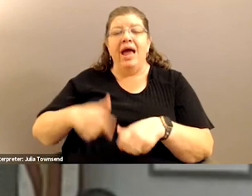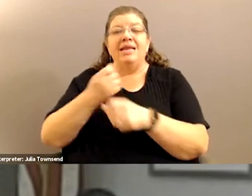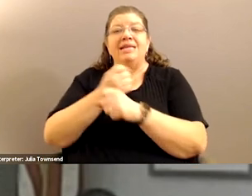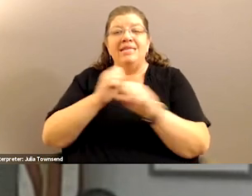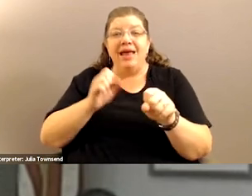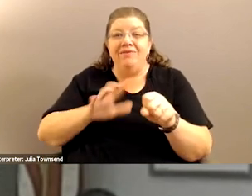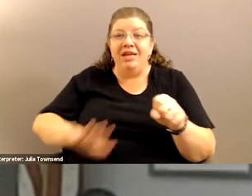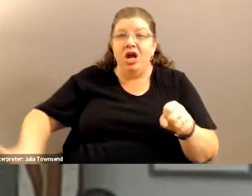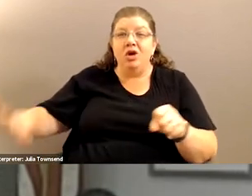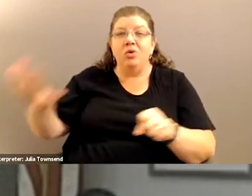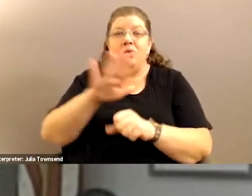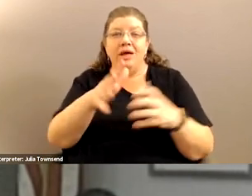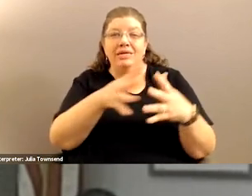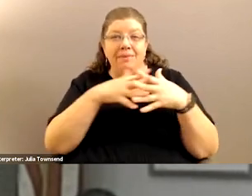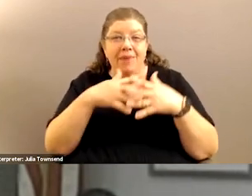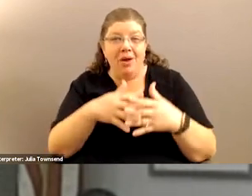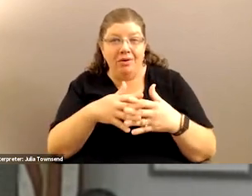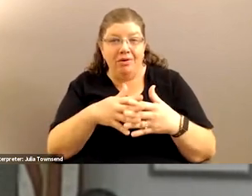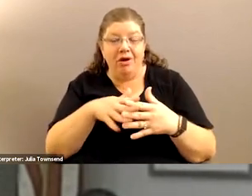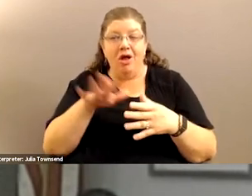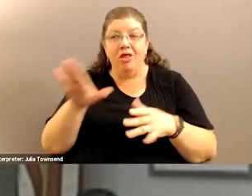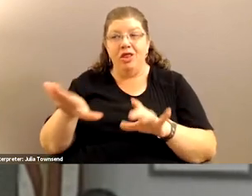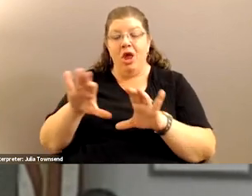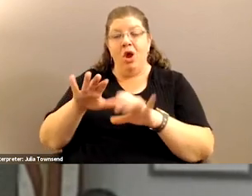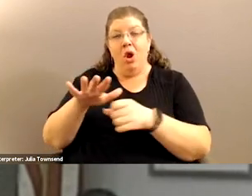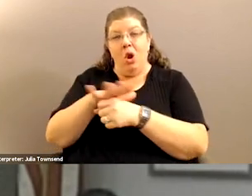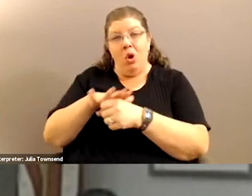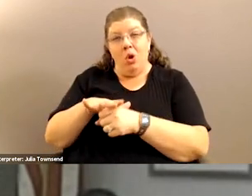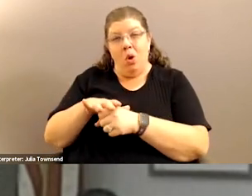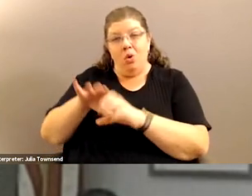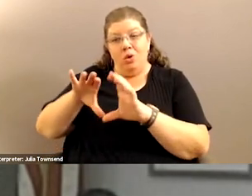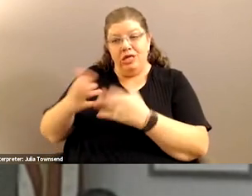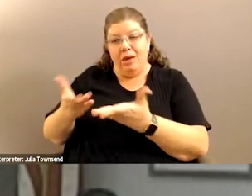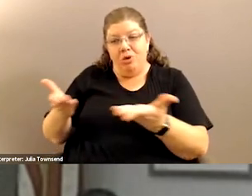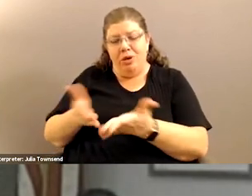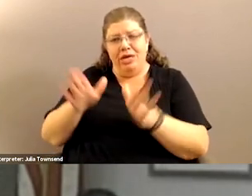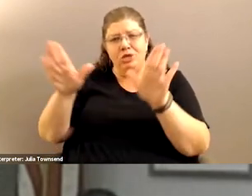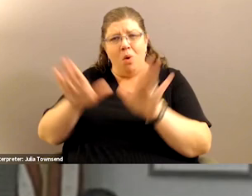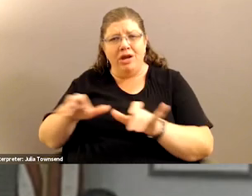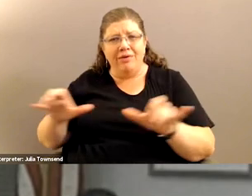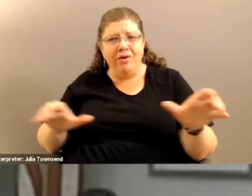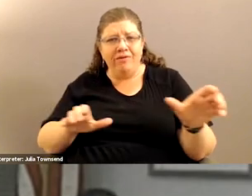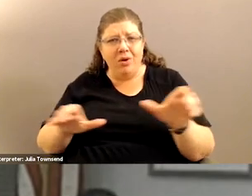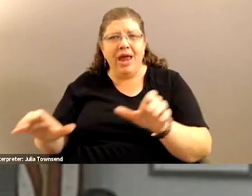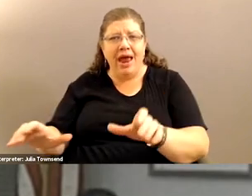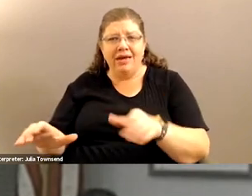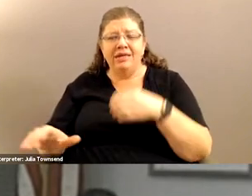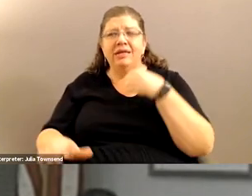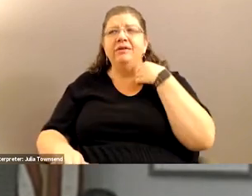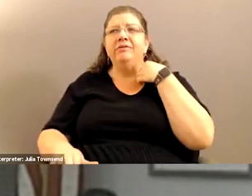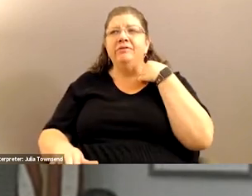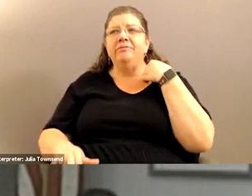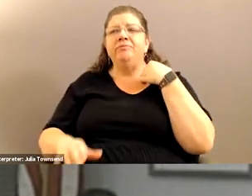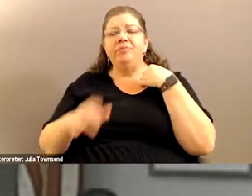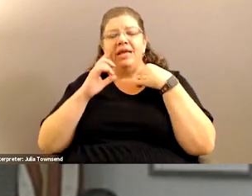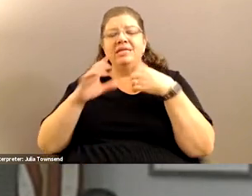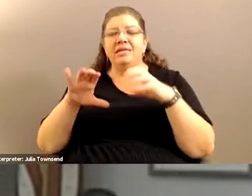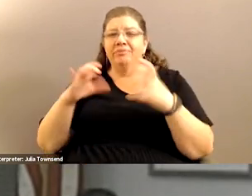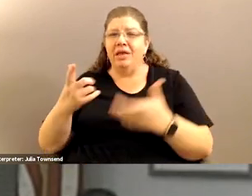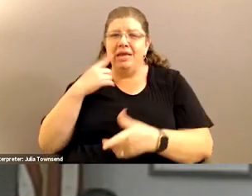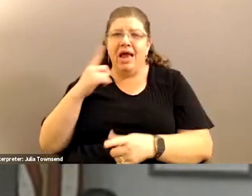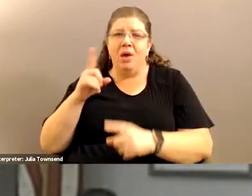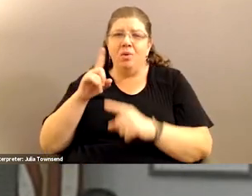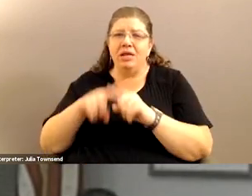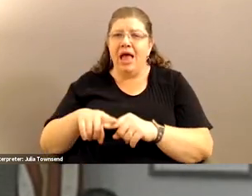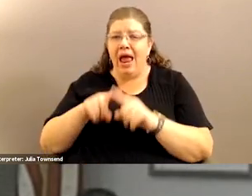america and their their local chapter here in santa barbara is wonderful and so active and an entity that i've relied on especially